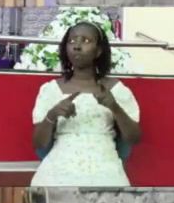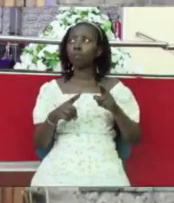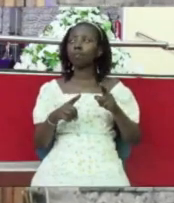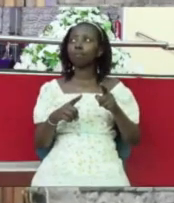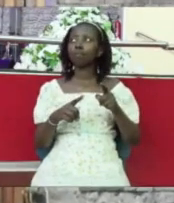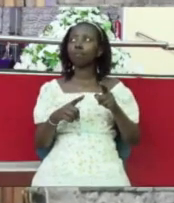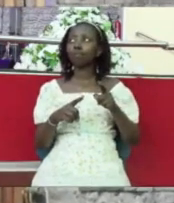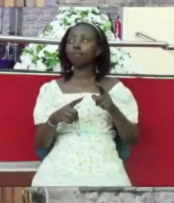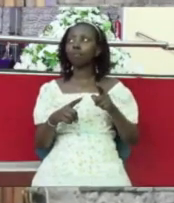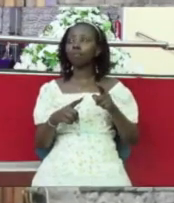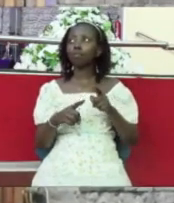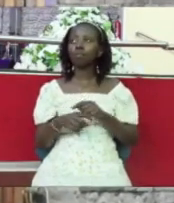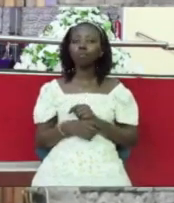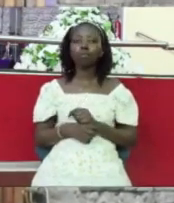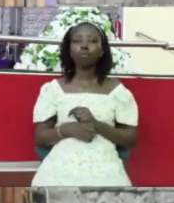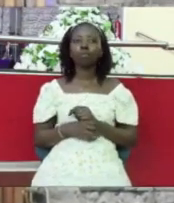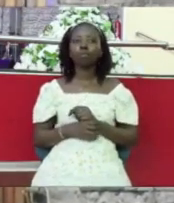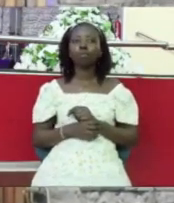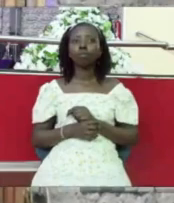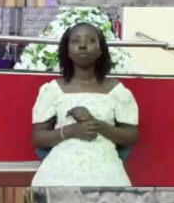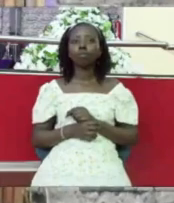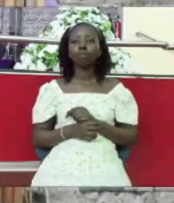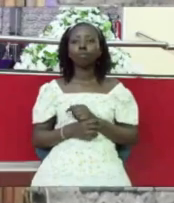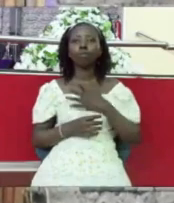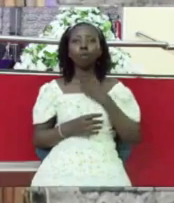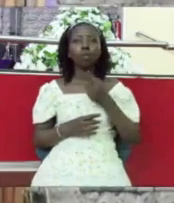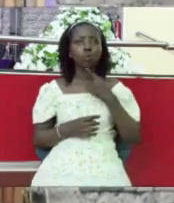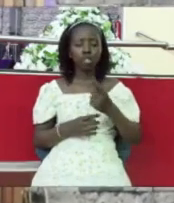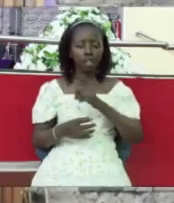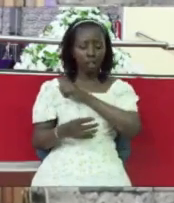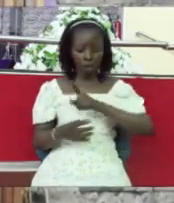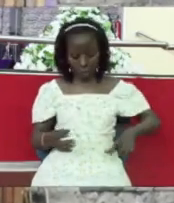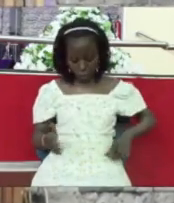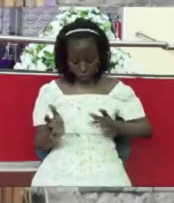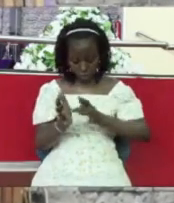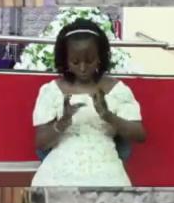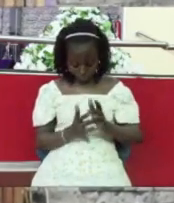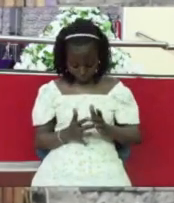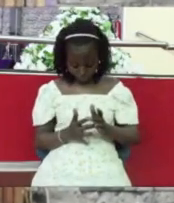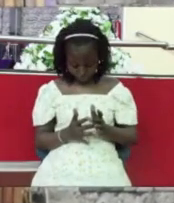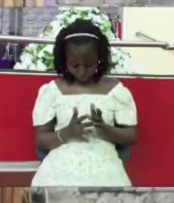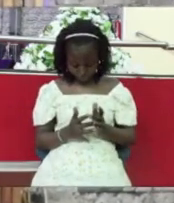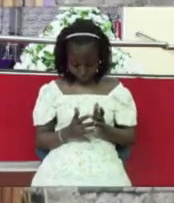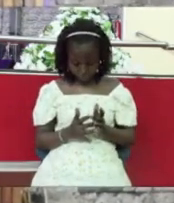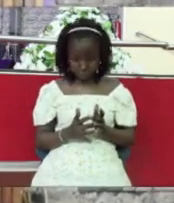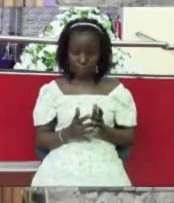hili. Kukiri, ama ungamo hili. You want to say after me, Lord Jesus. Utasema nyuma yangu, Bwana